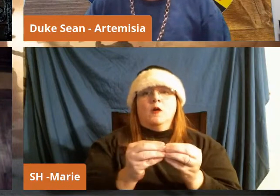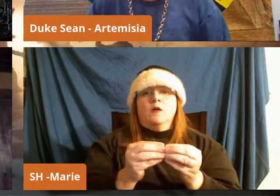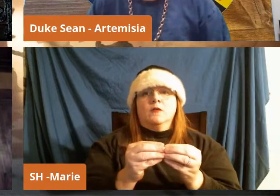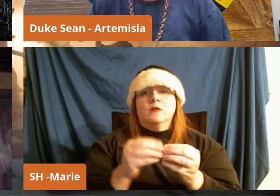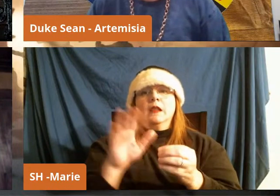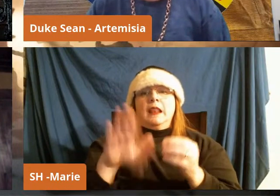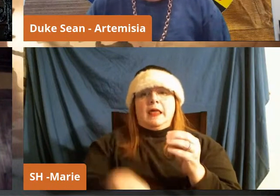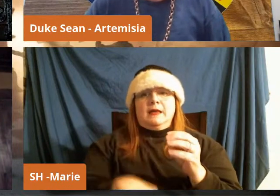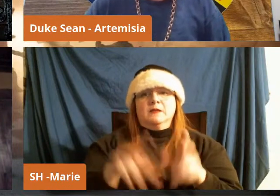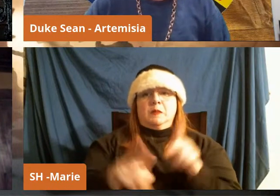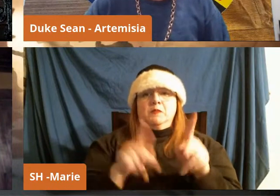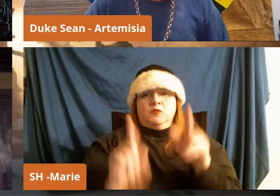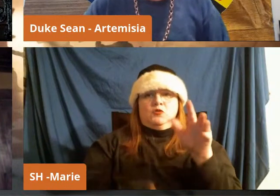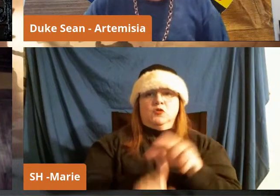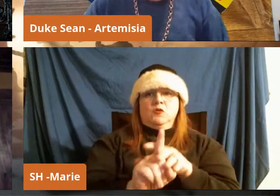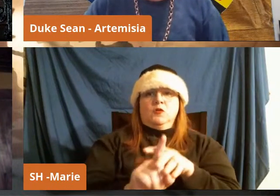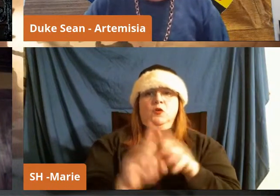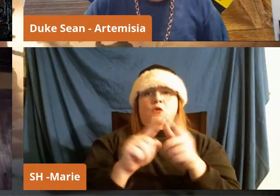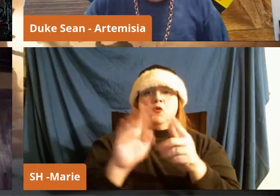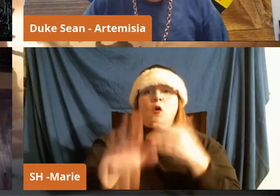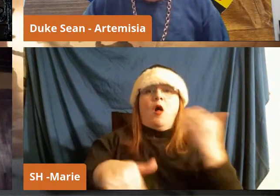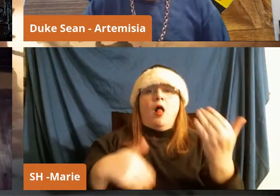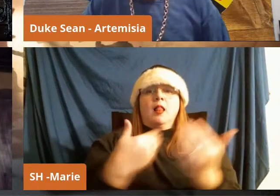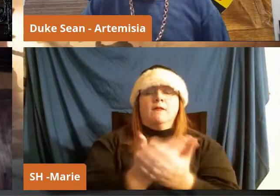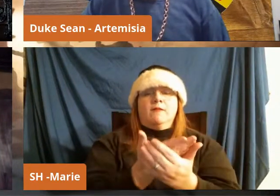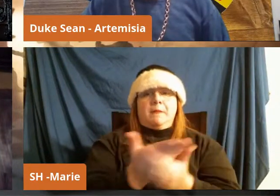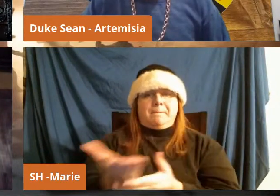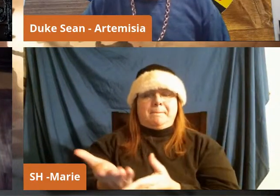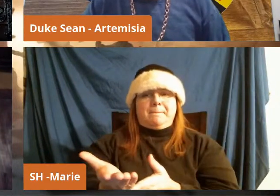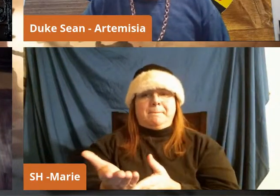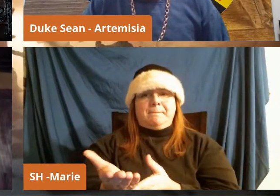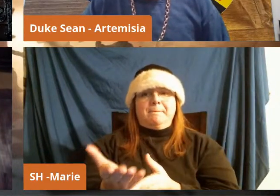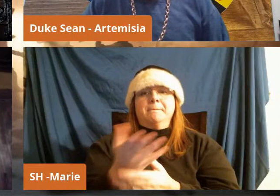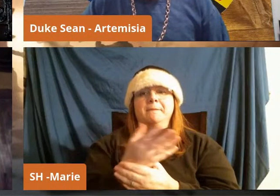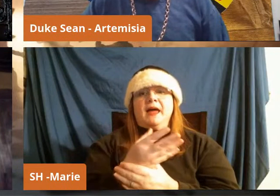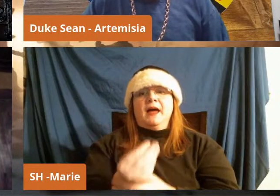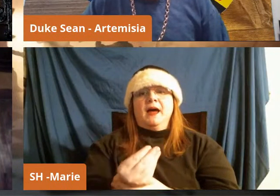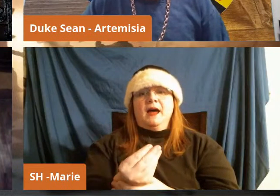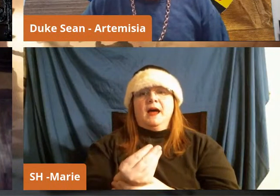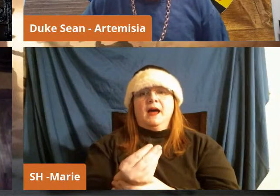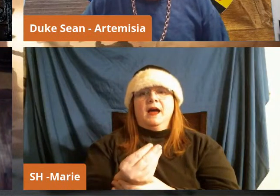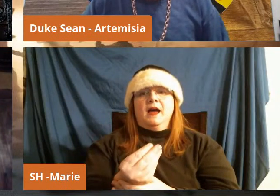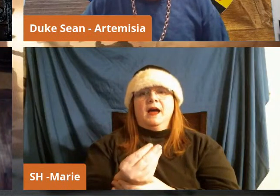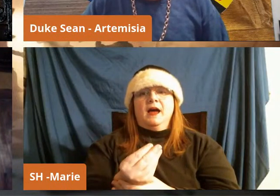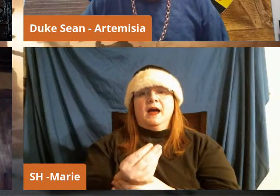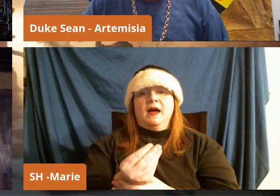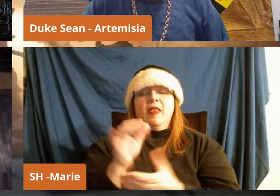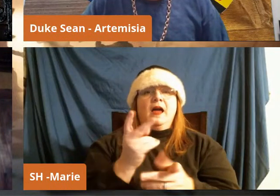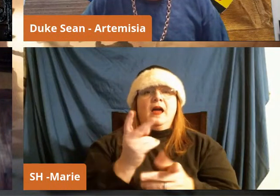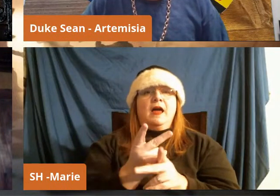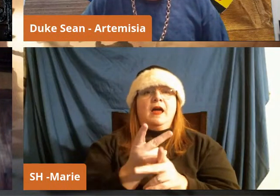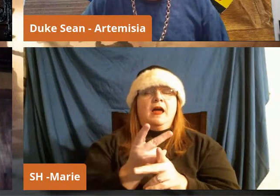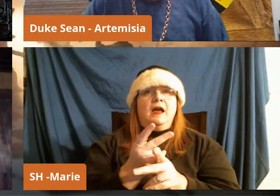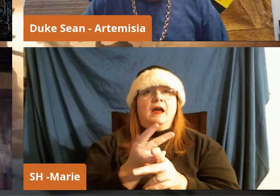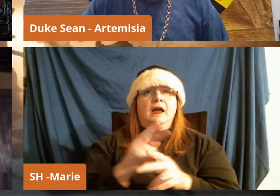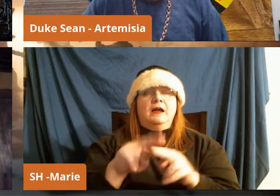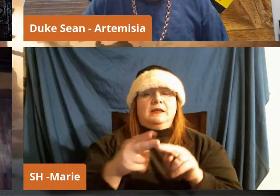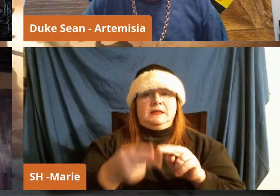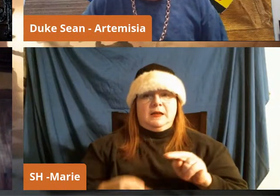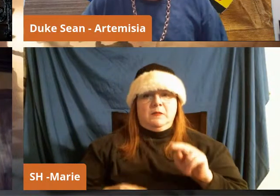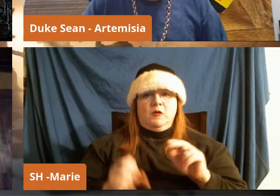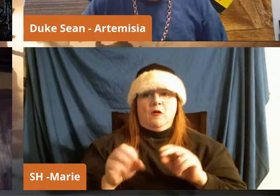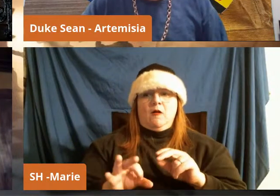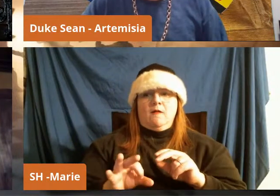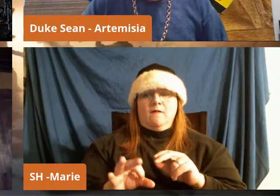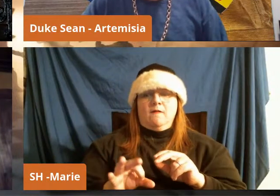showing up to all of them. Right. And so that kind of tapered off a little bit. And so we have